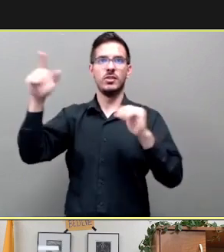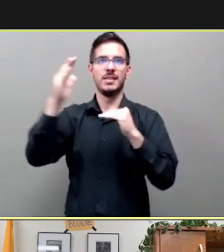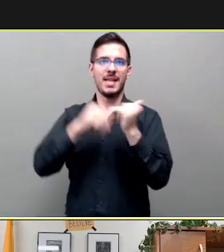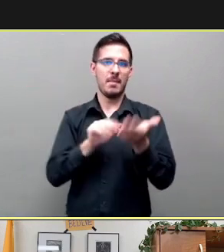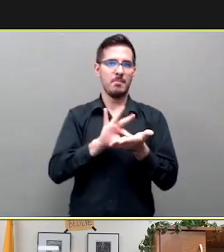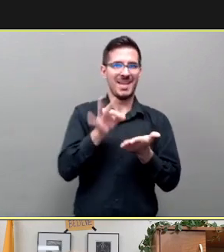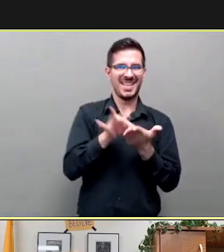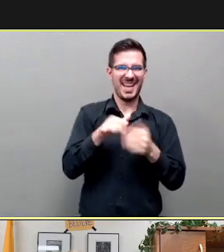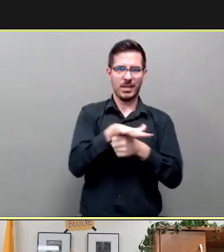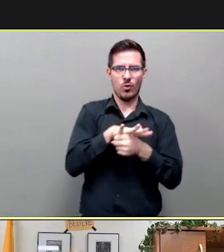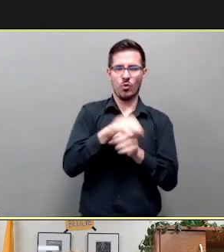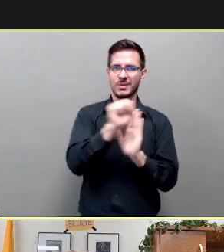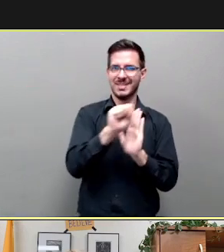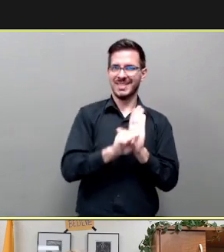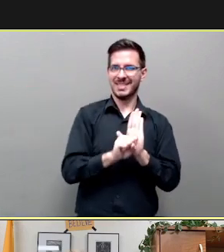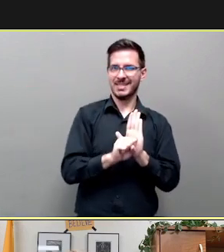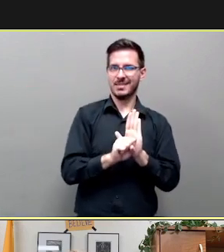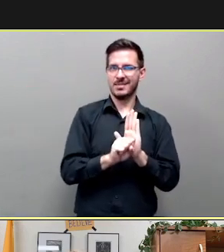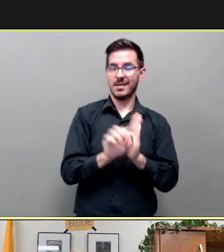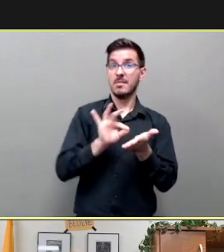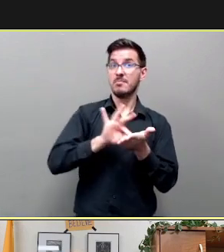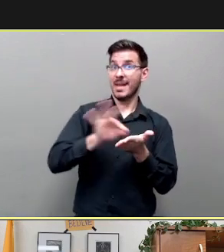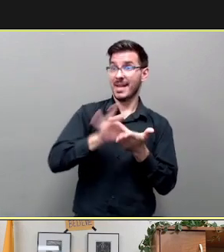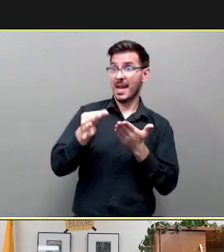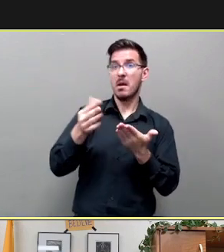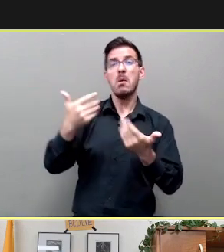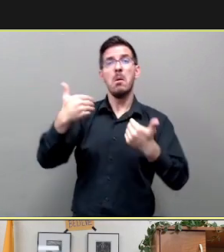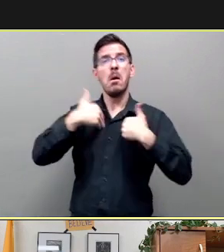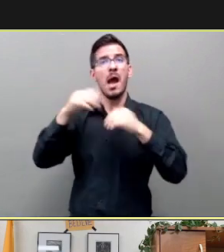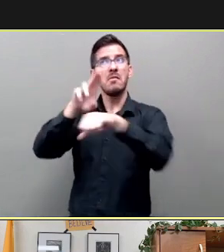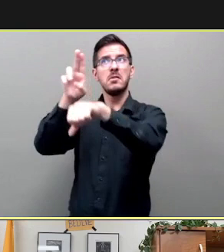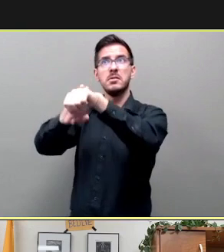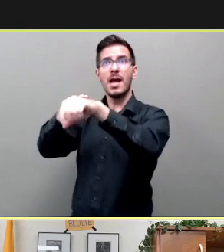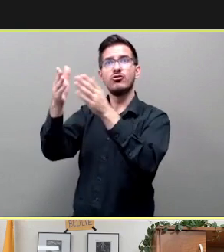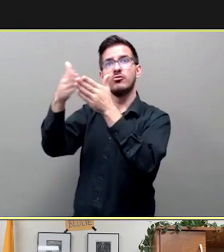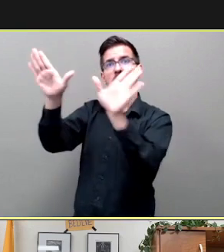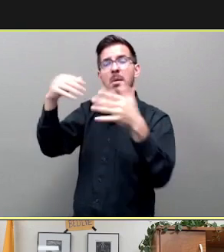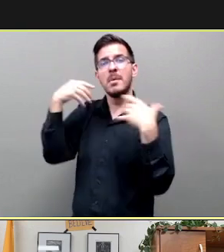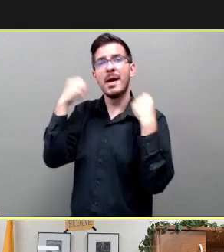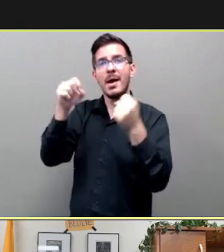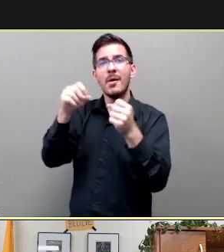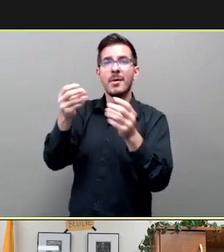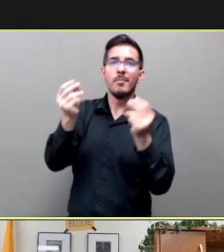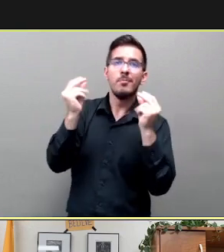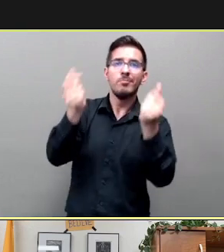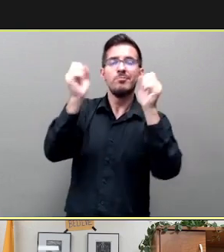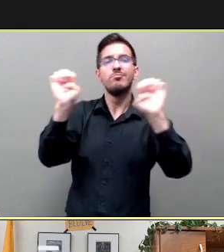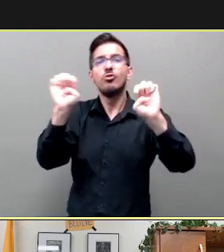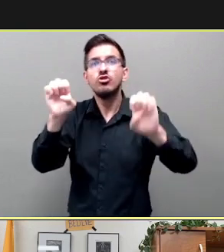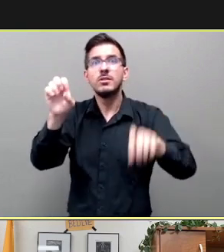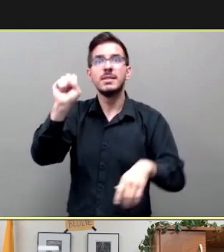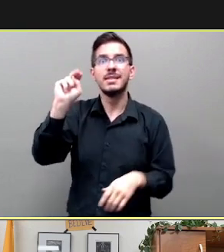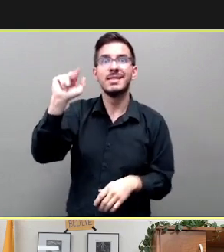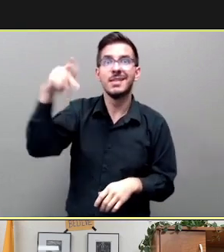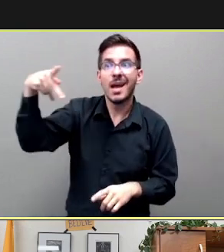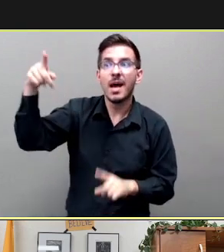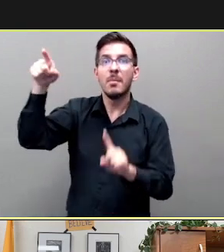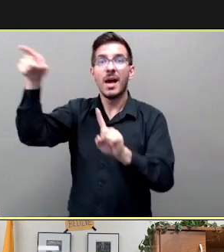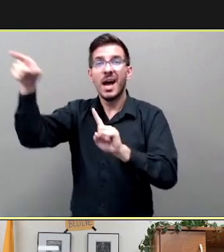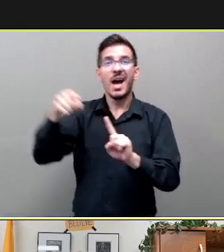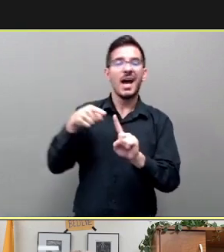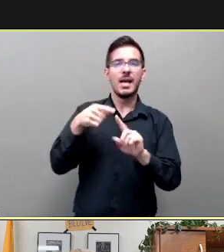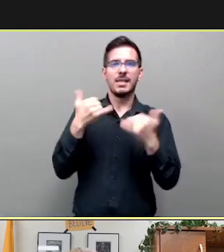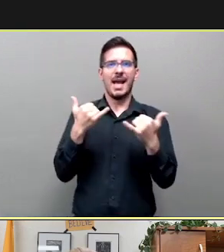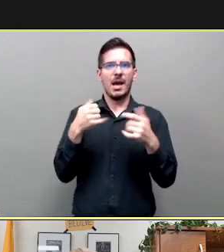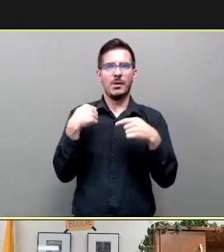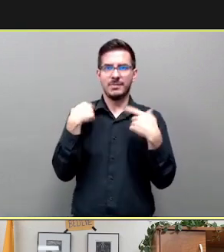And so while Medicaid is still connected to the National Public Health Emergency, SNAP no longer is. And what that